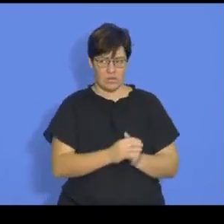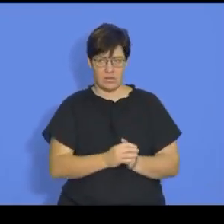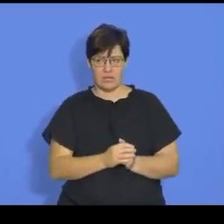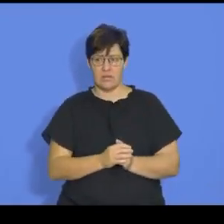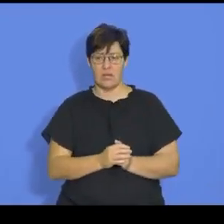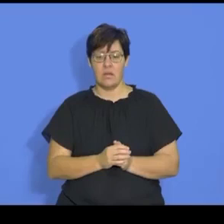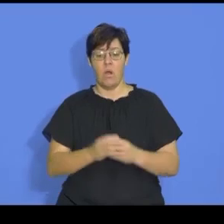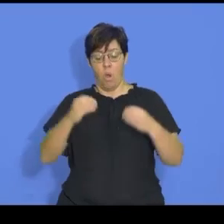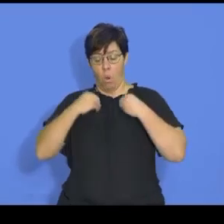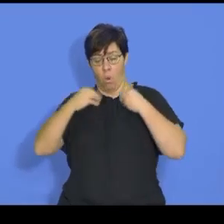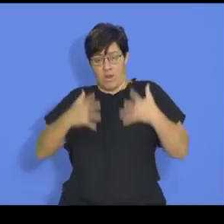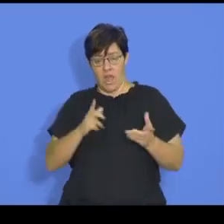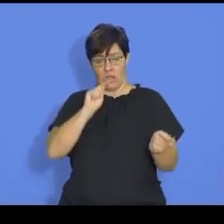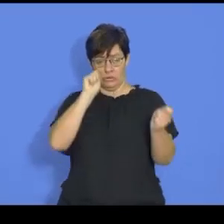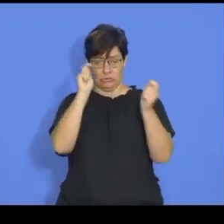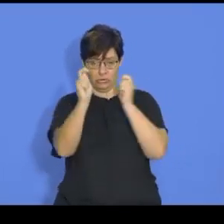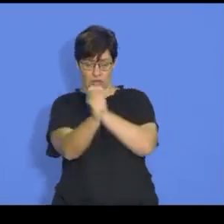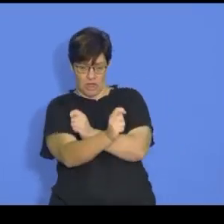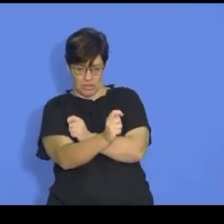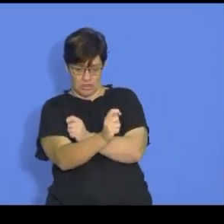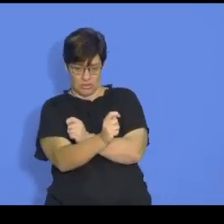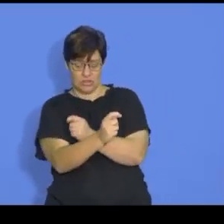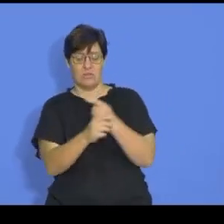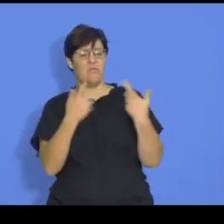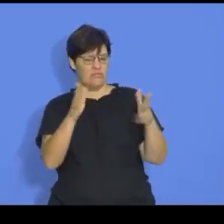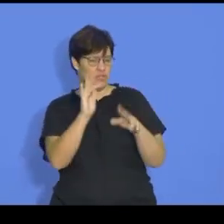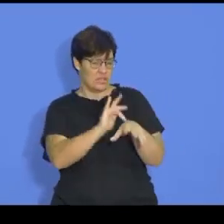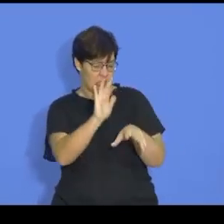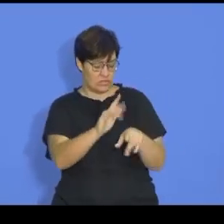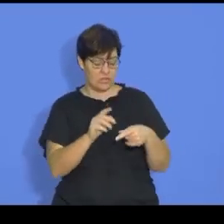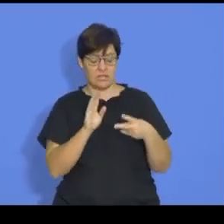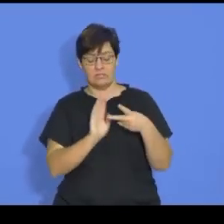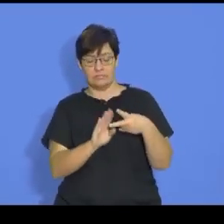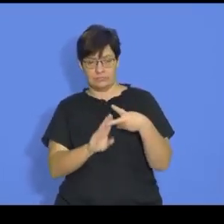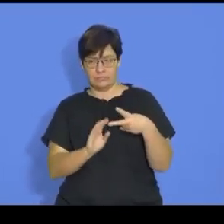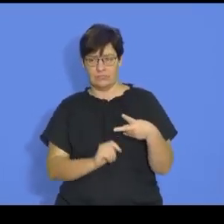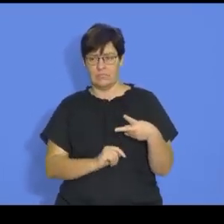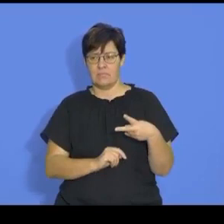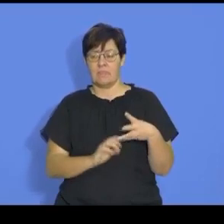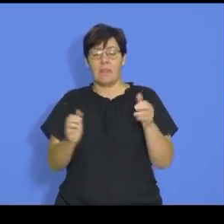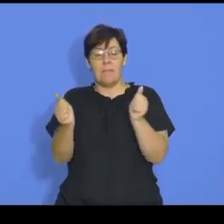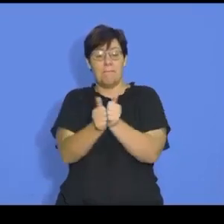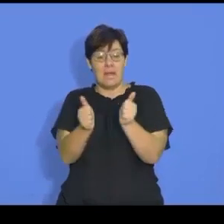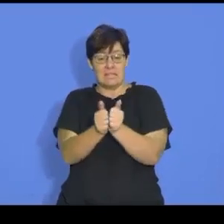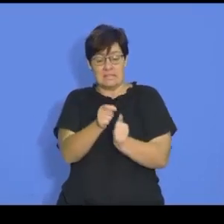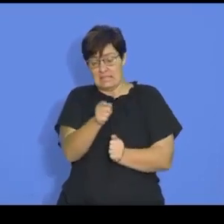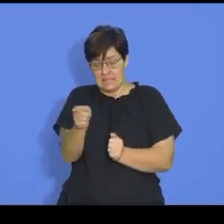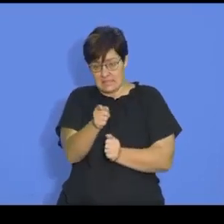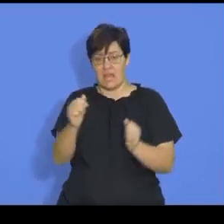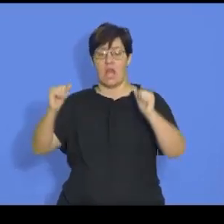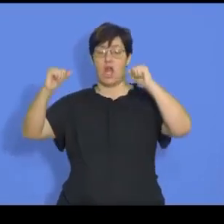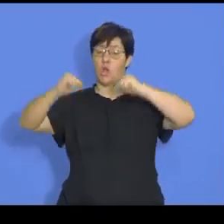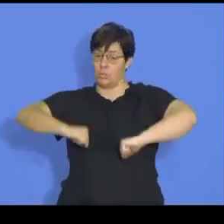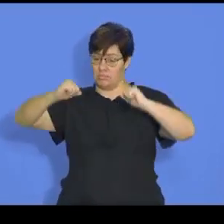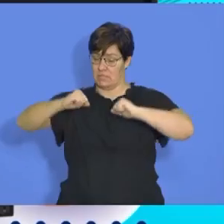Change in ownership, which we've already touched on already. Then we've got the partnership agreement,